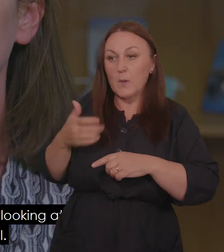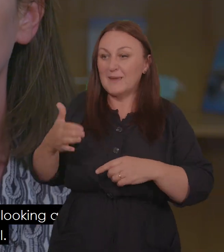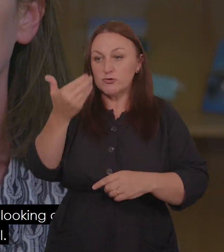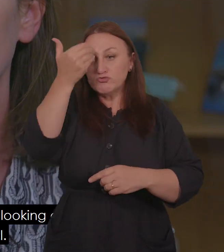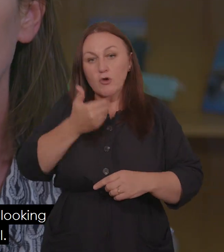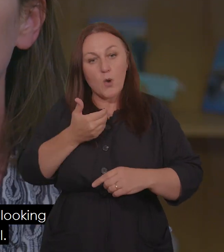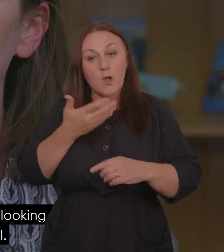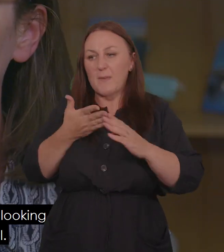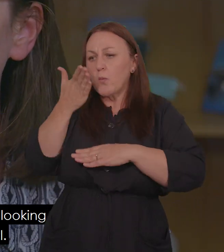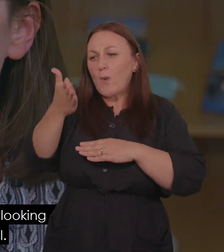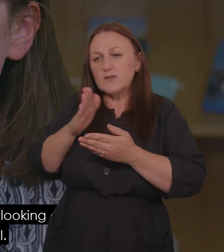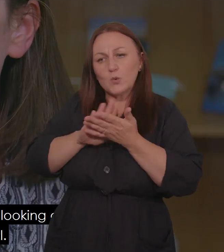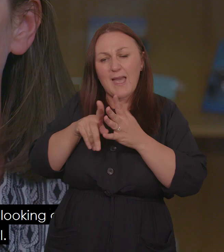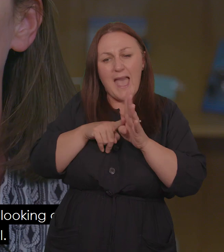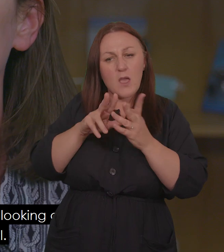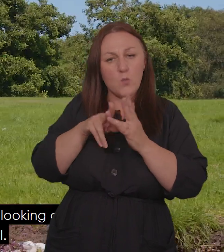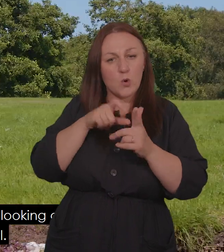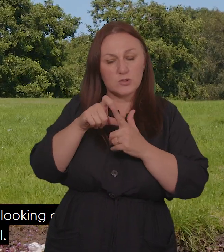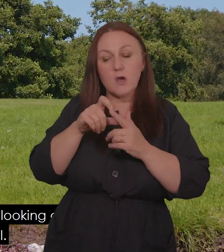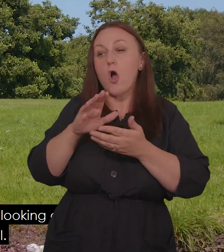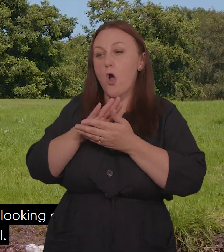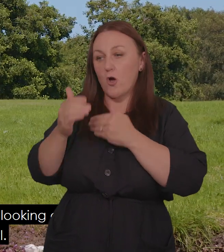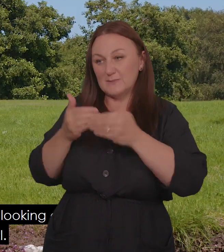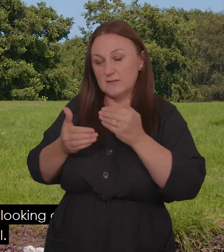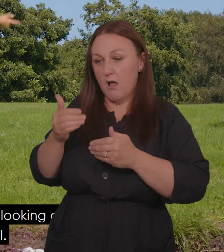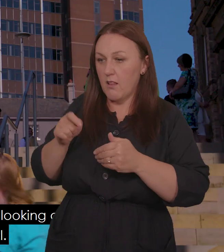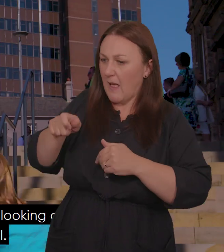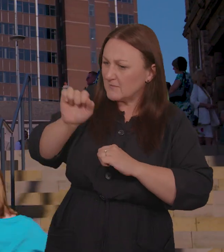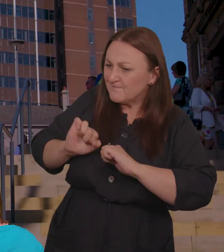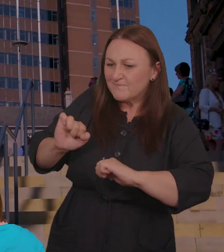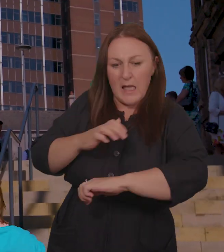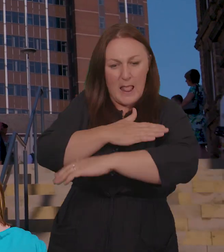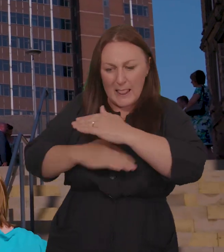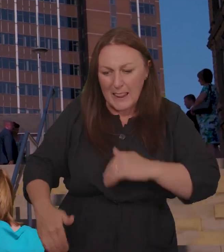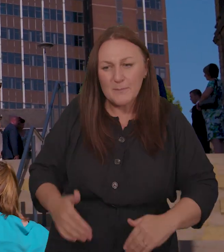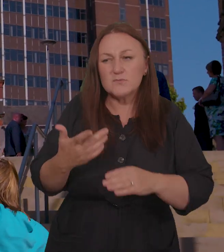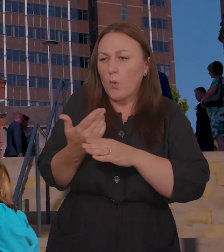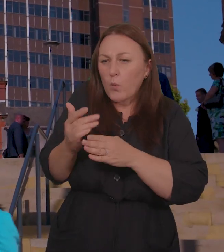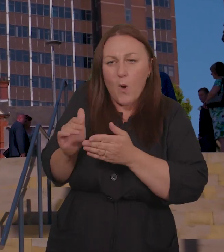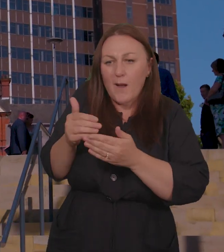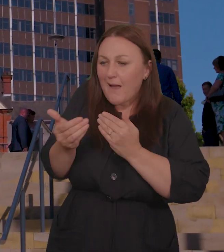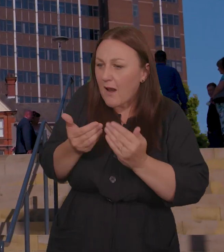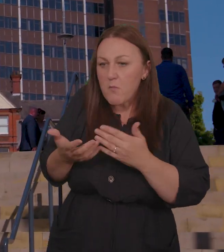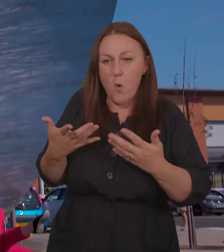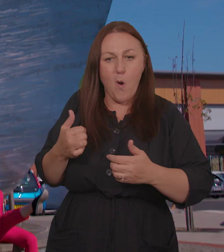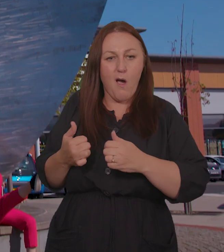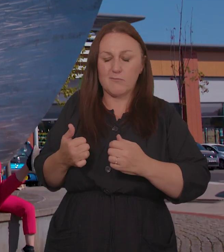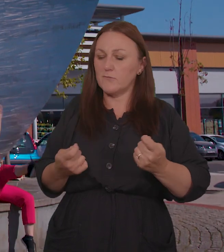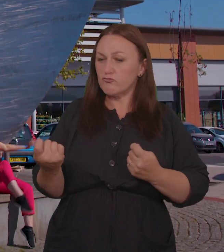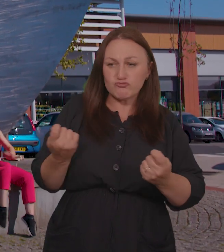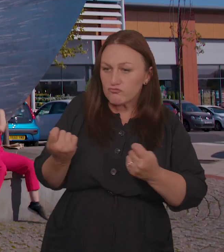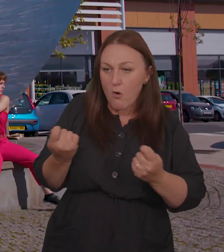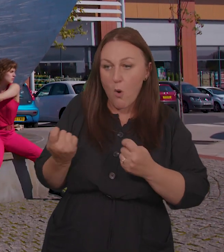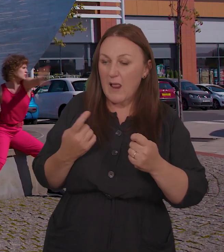we were looking at limbs not working for us anymore and them being out of control. Also thinking and talking about people who are in pain